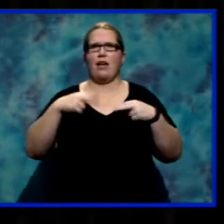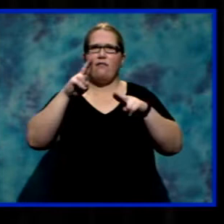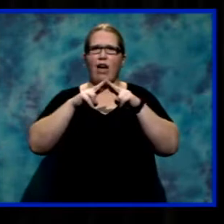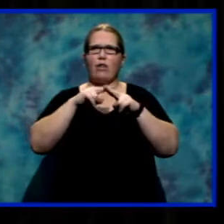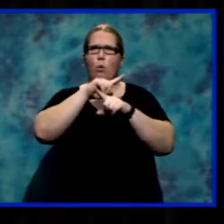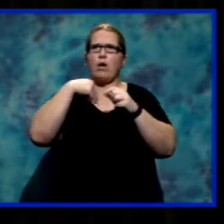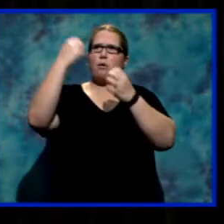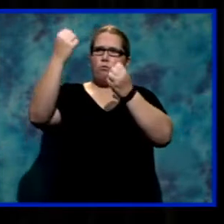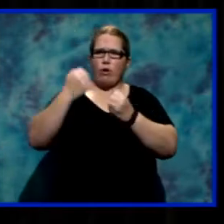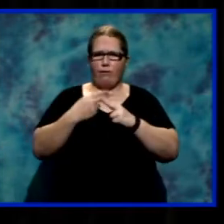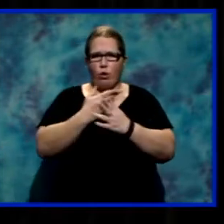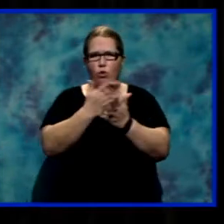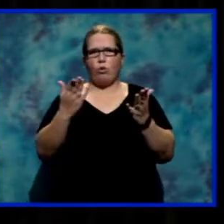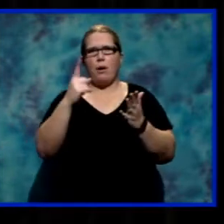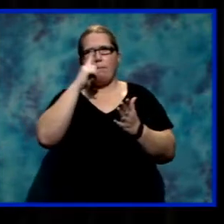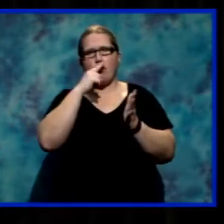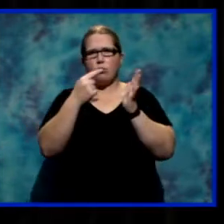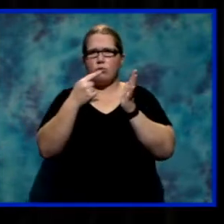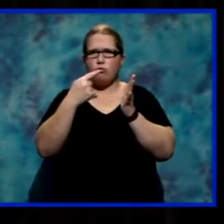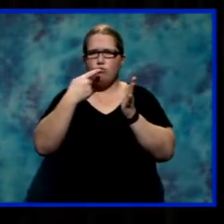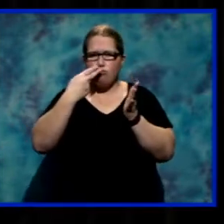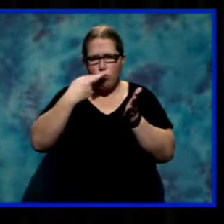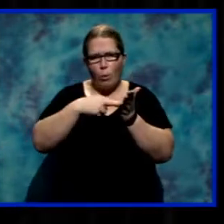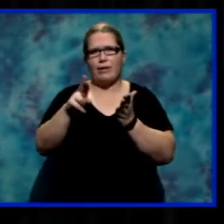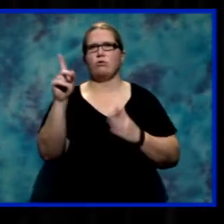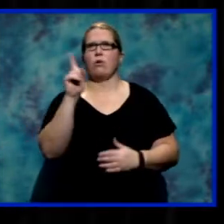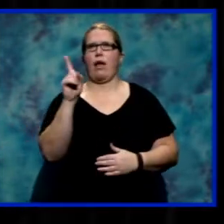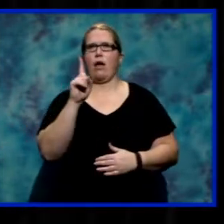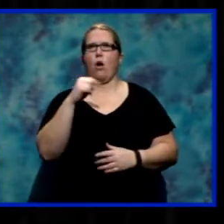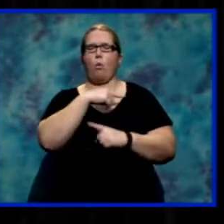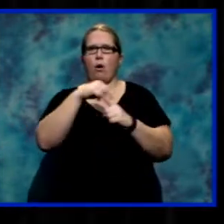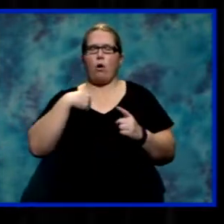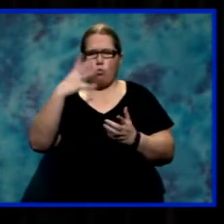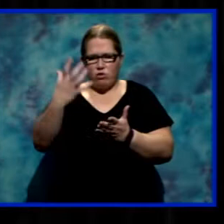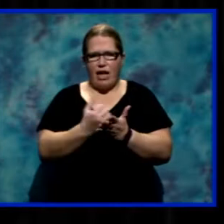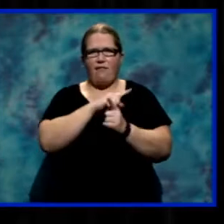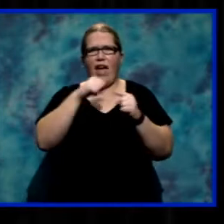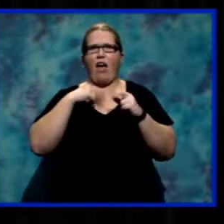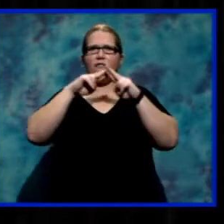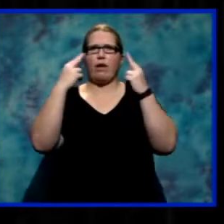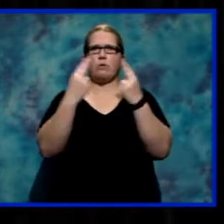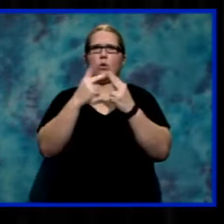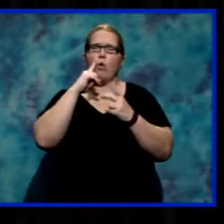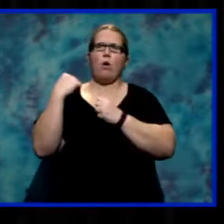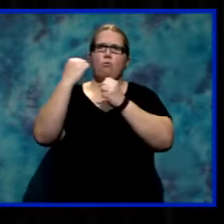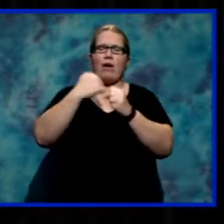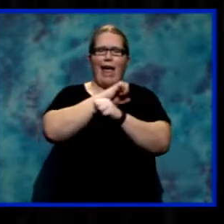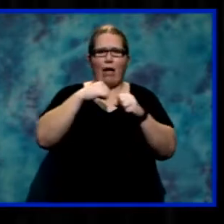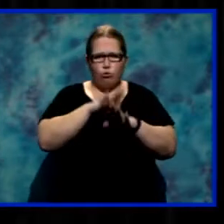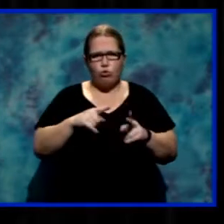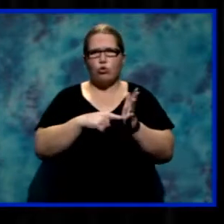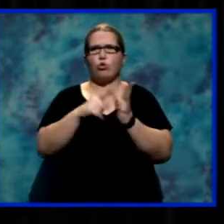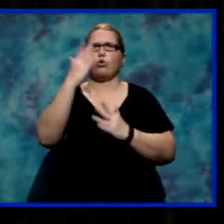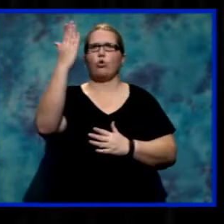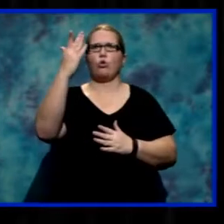we bring before you each person's request today. We ask that you will rescue our families, that you will bring back our children to you,